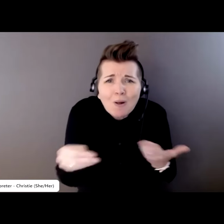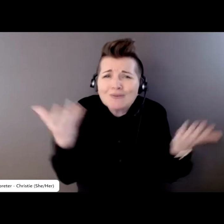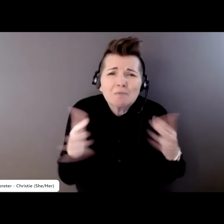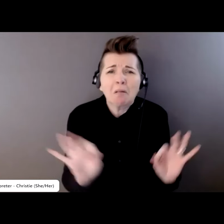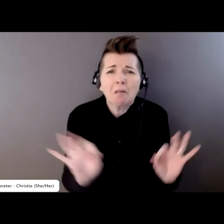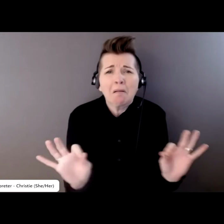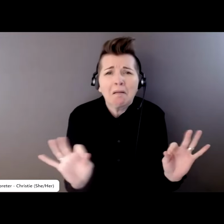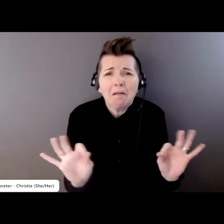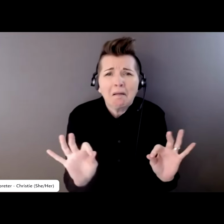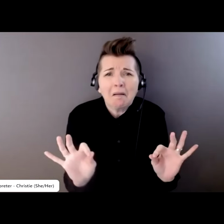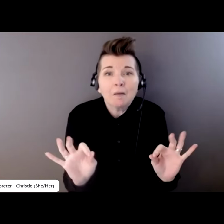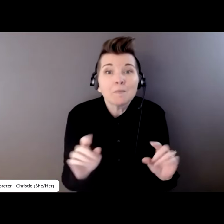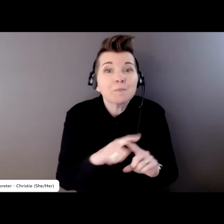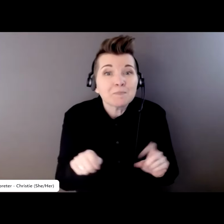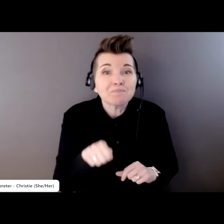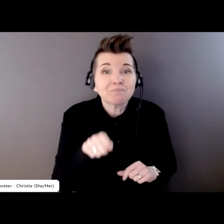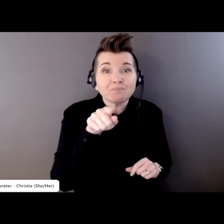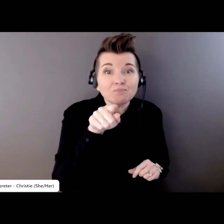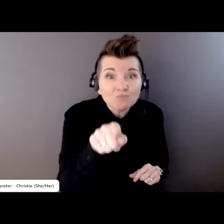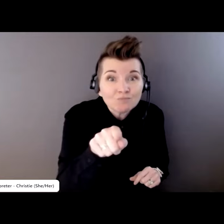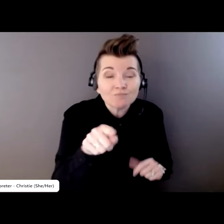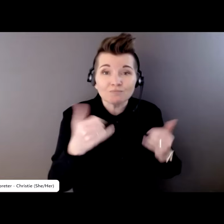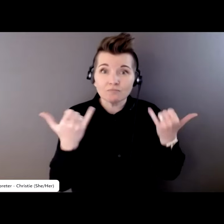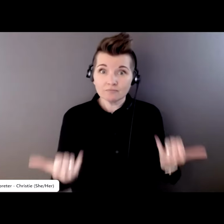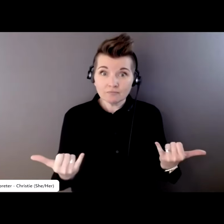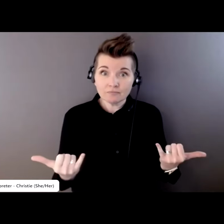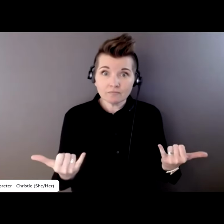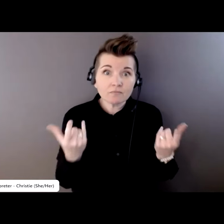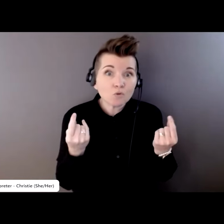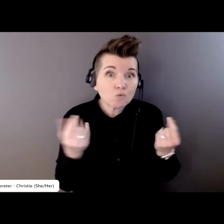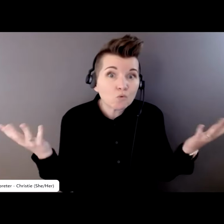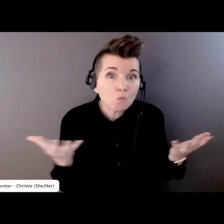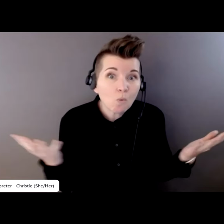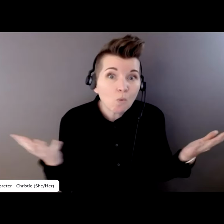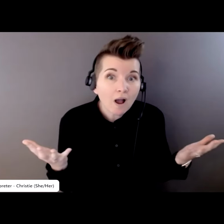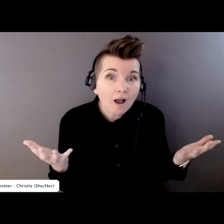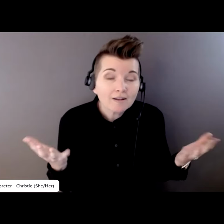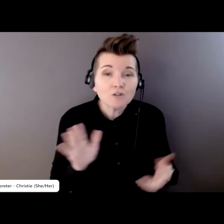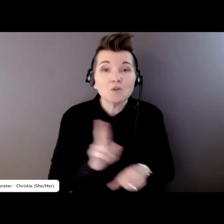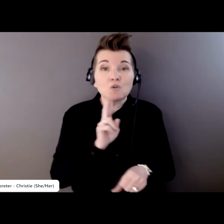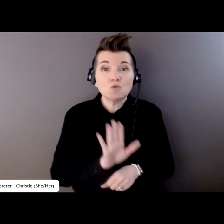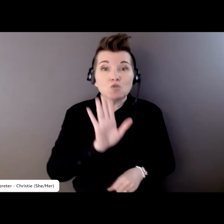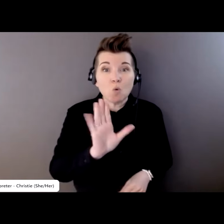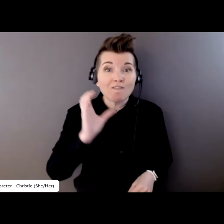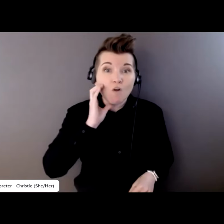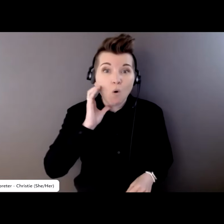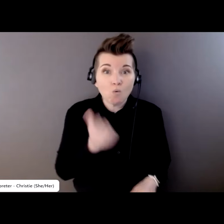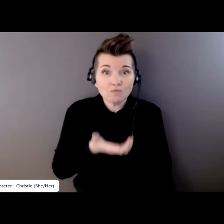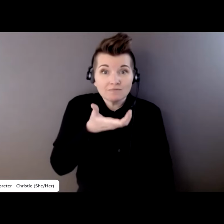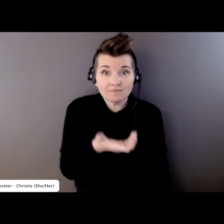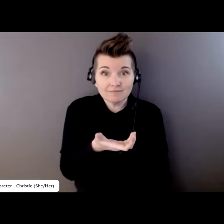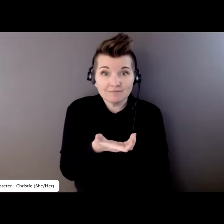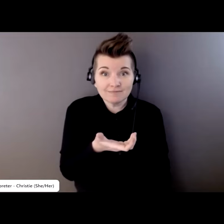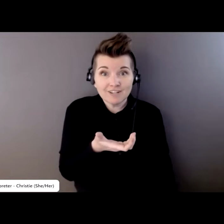in your mind that you can solve by simply using a smartphone or